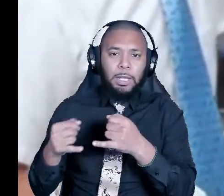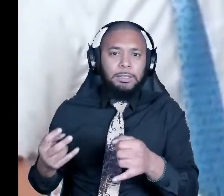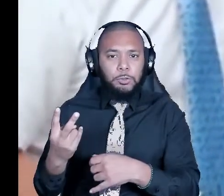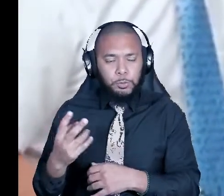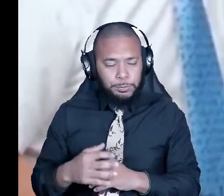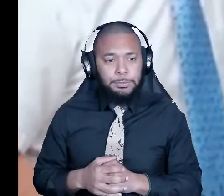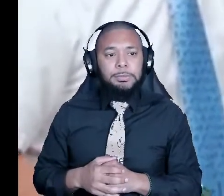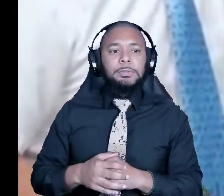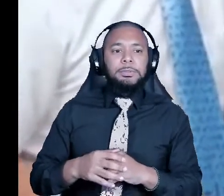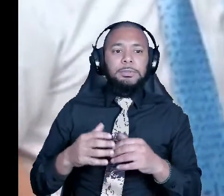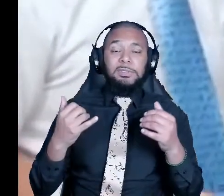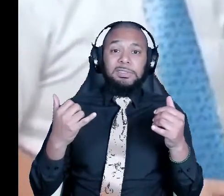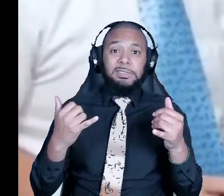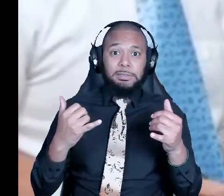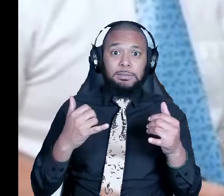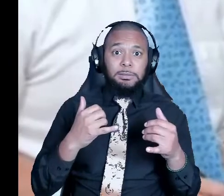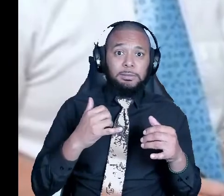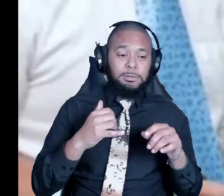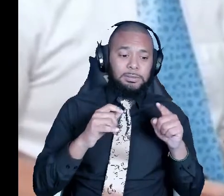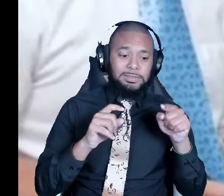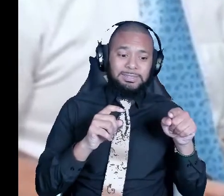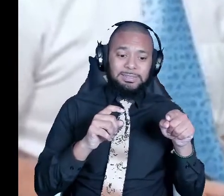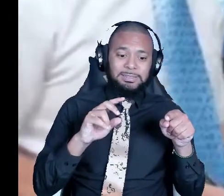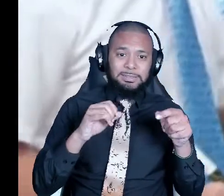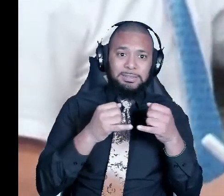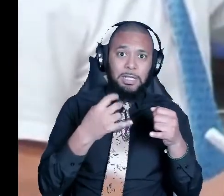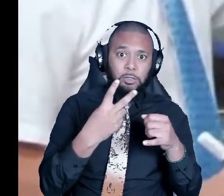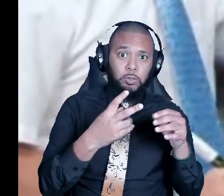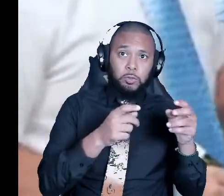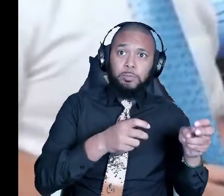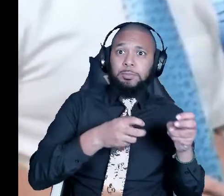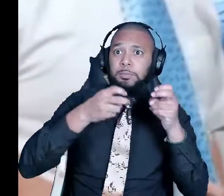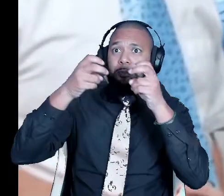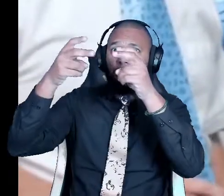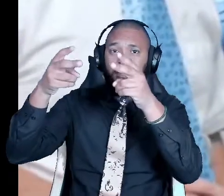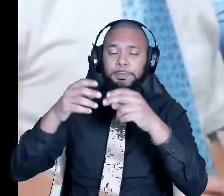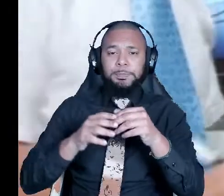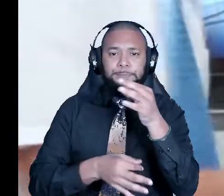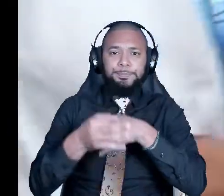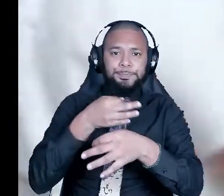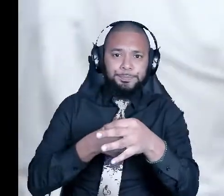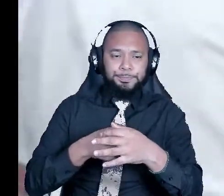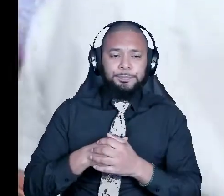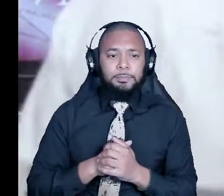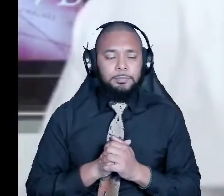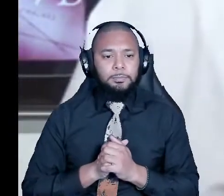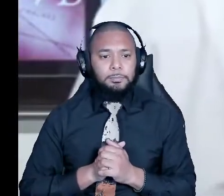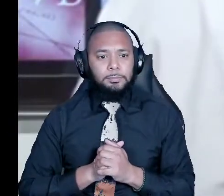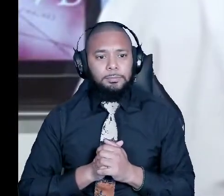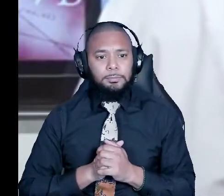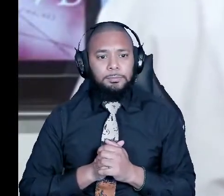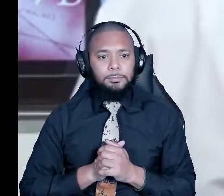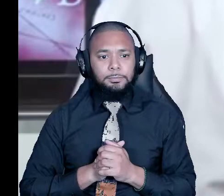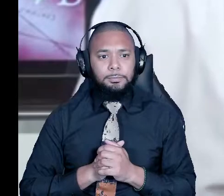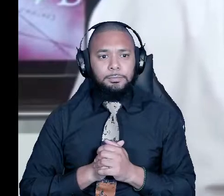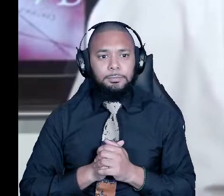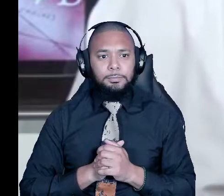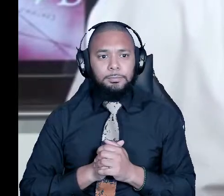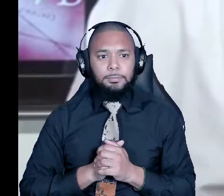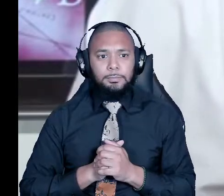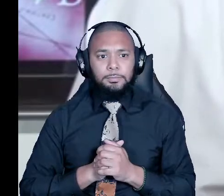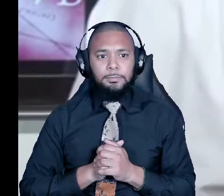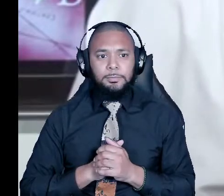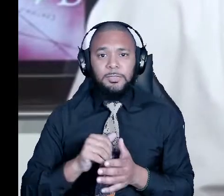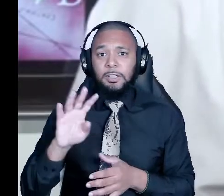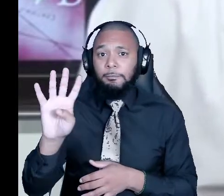and I'm going to substitute 2y minus 4 for the x. So here we go. 4